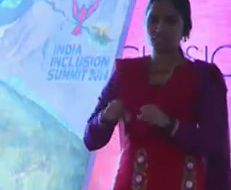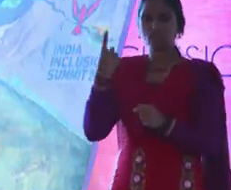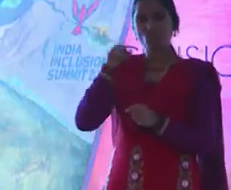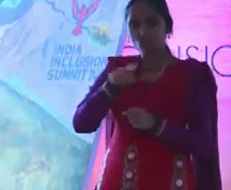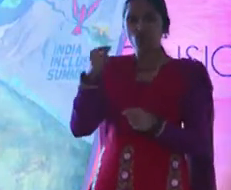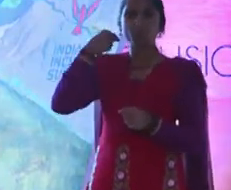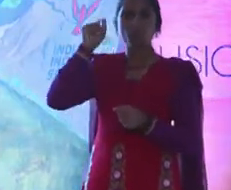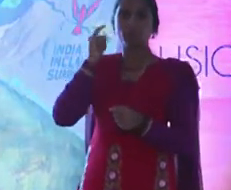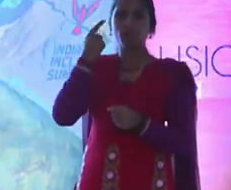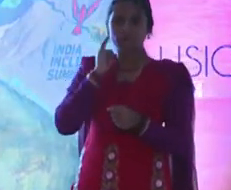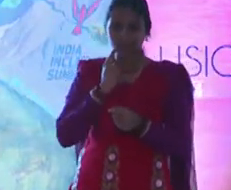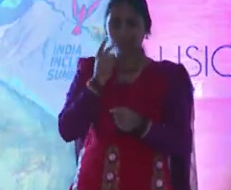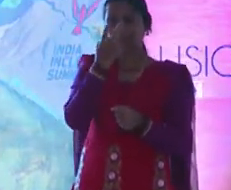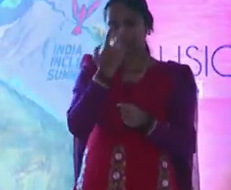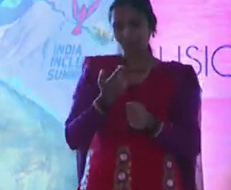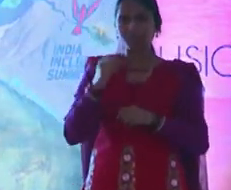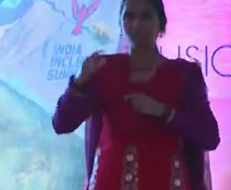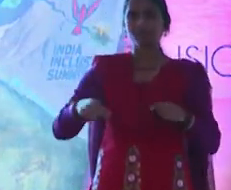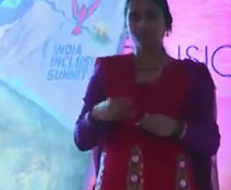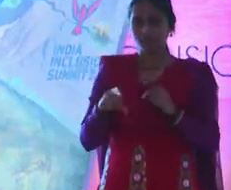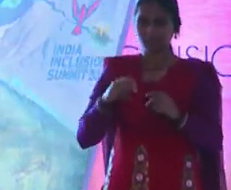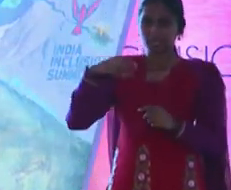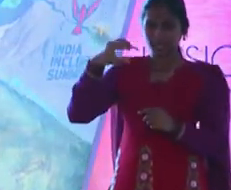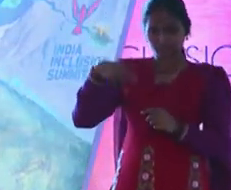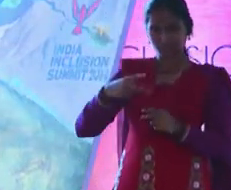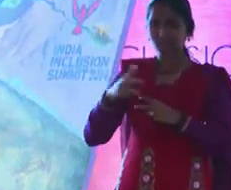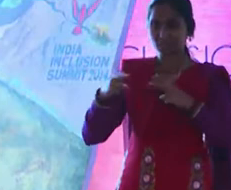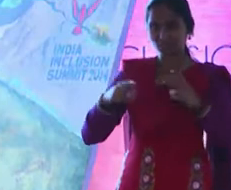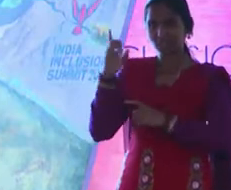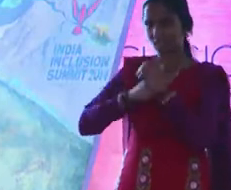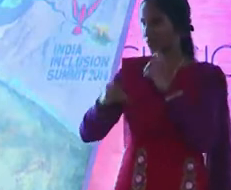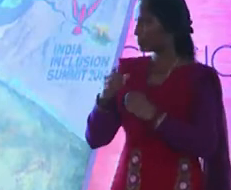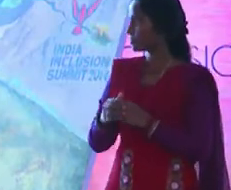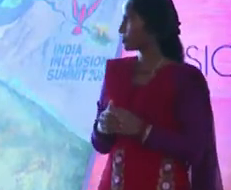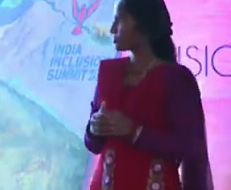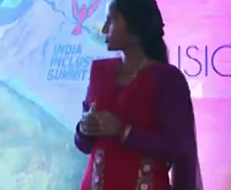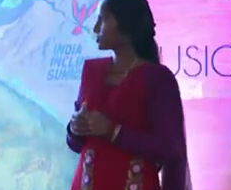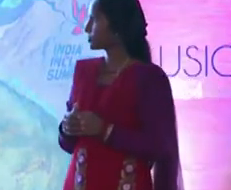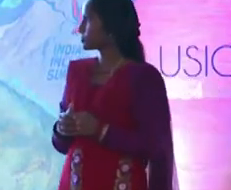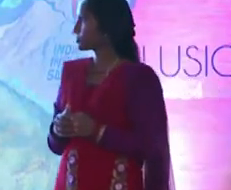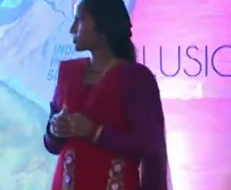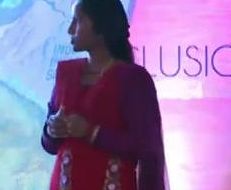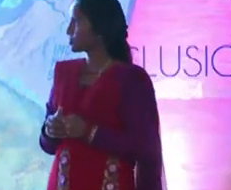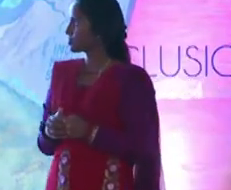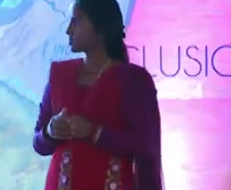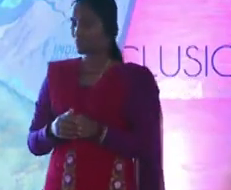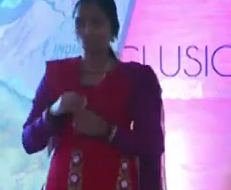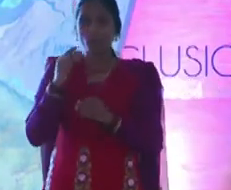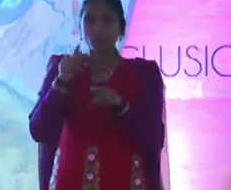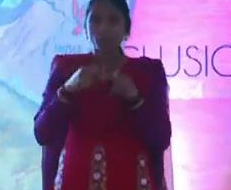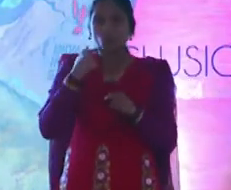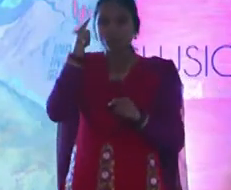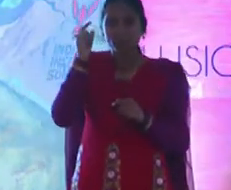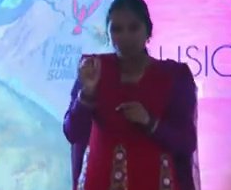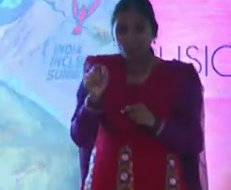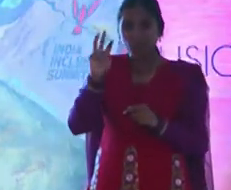to provide these things to them and to ensure that this is done. We also provide kits for mental impairment.